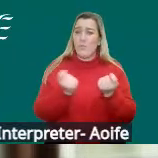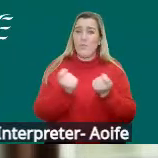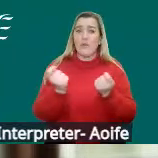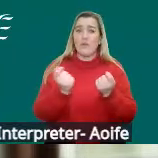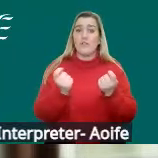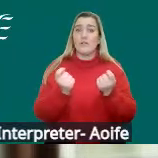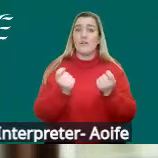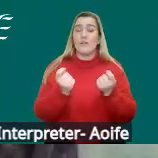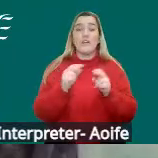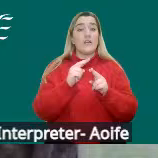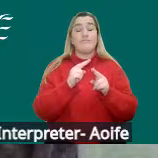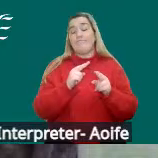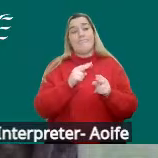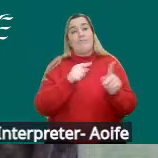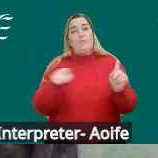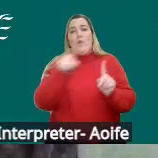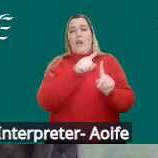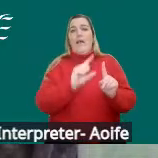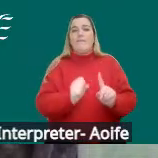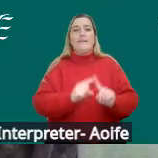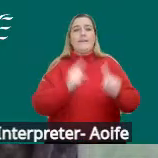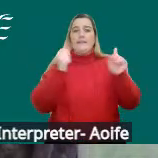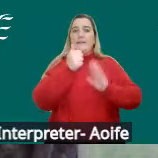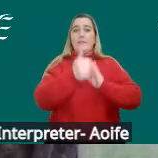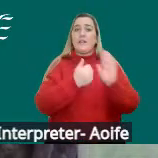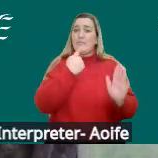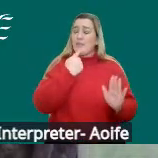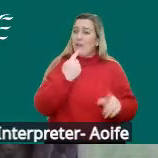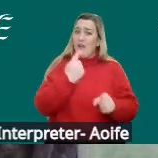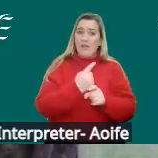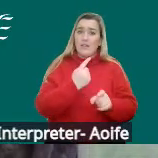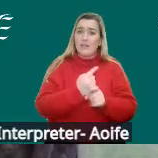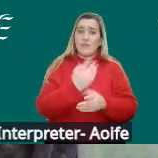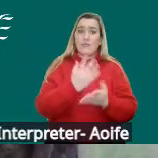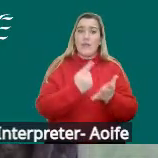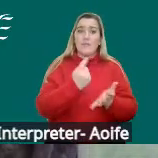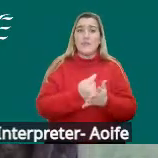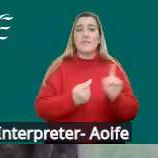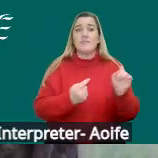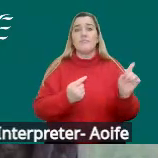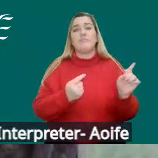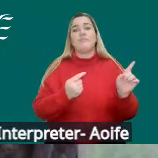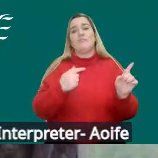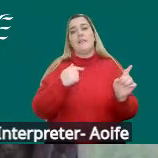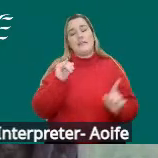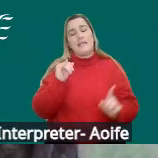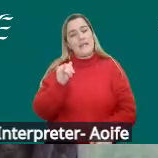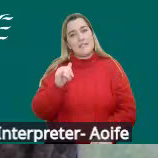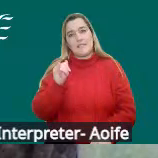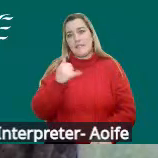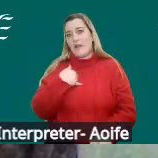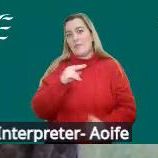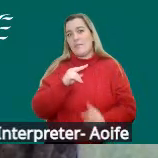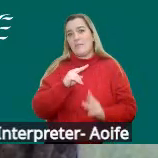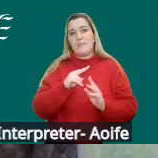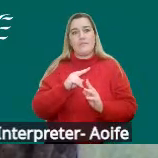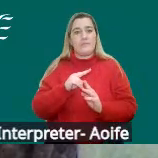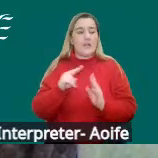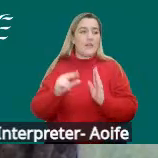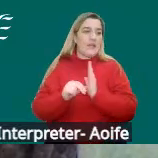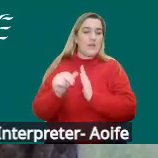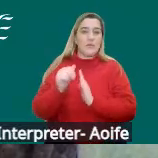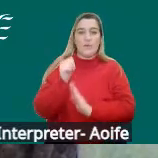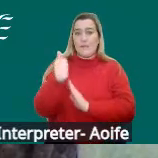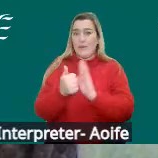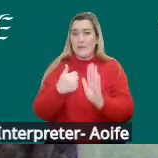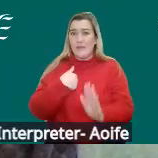everyone's journey is different. I haven't really heard, I wouldn't be at the age to experience menopause myself. But